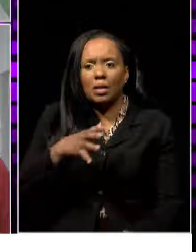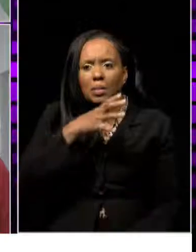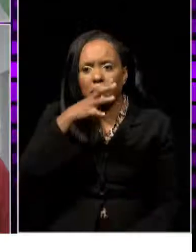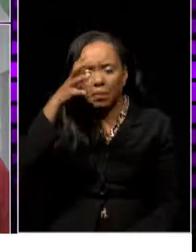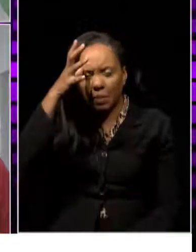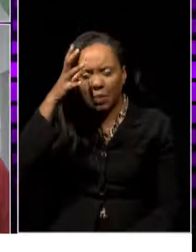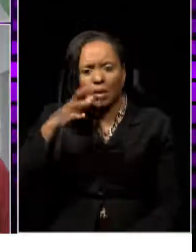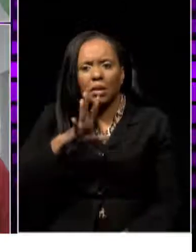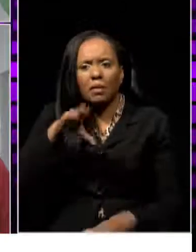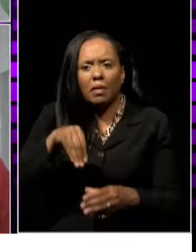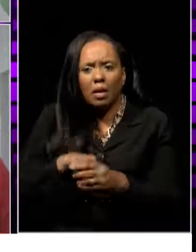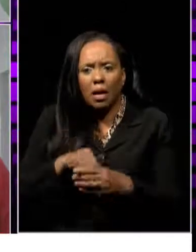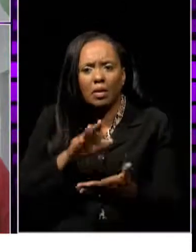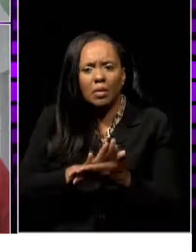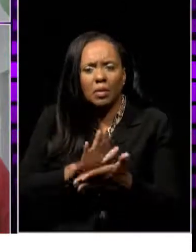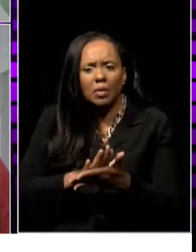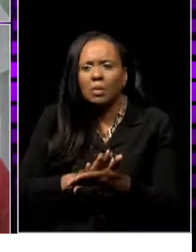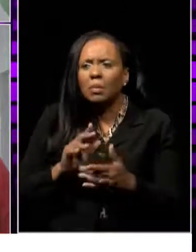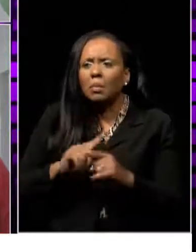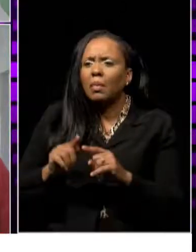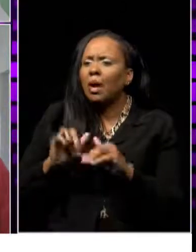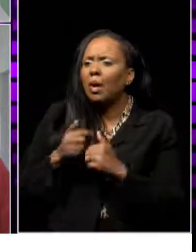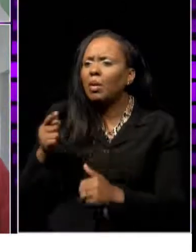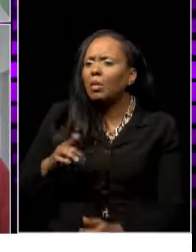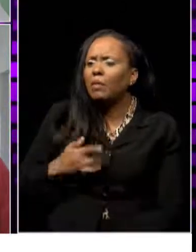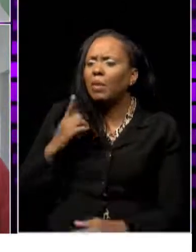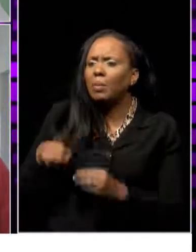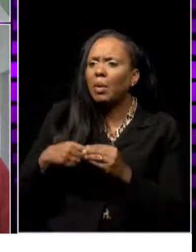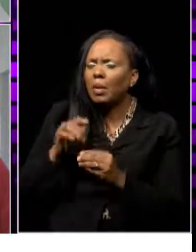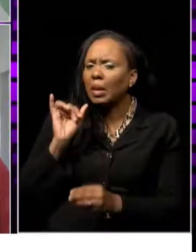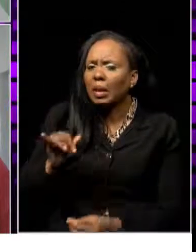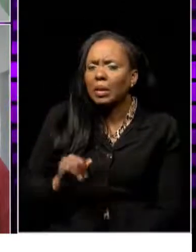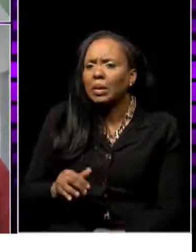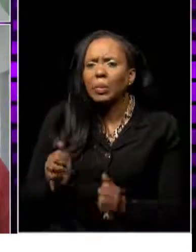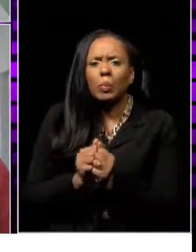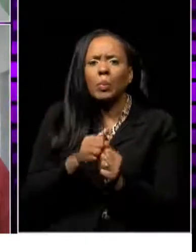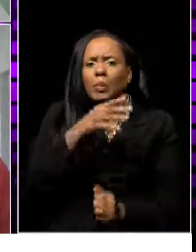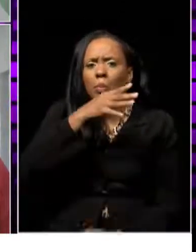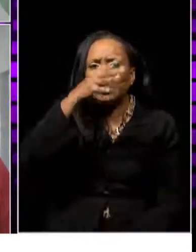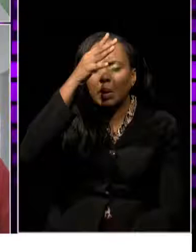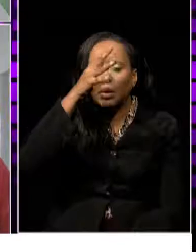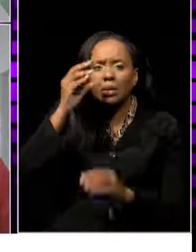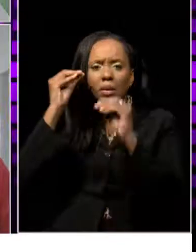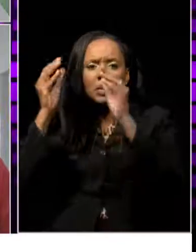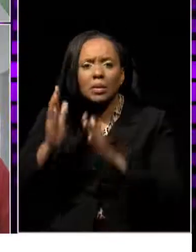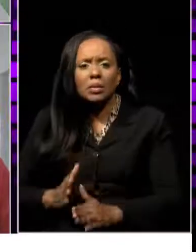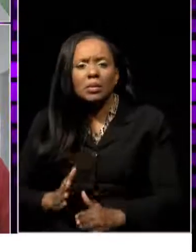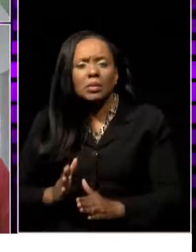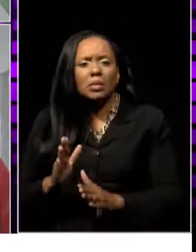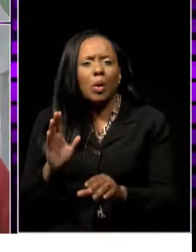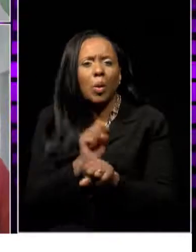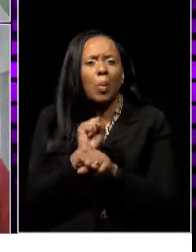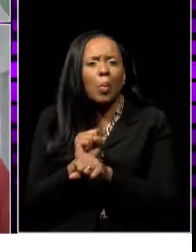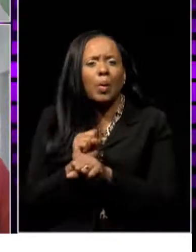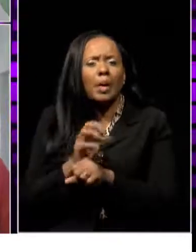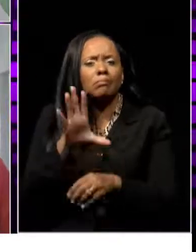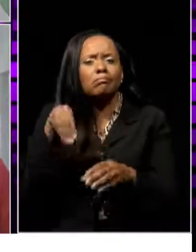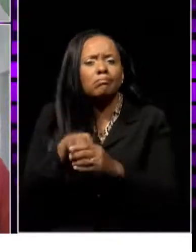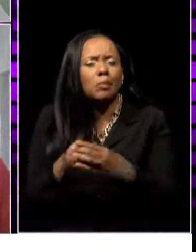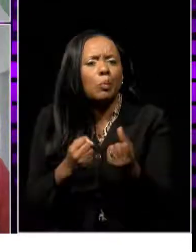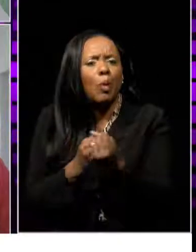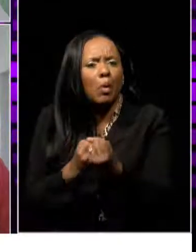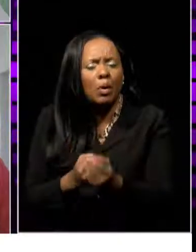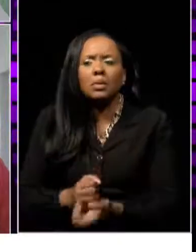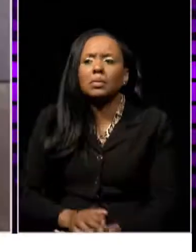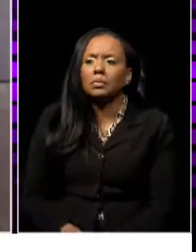day. Mr. Richards, what are your thoughts on the parent-teachers relationship in the online environment? What I would like to say, and what I